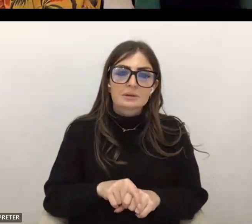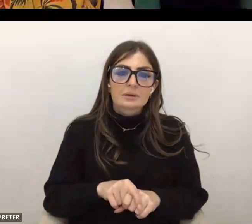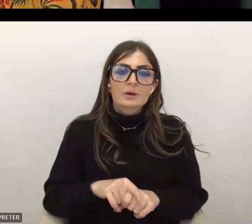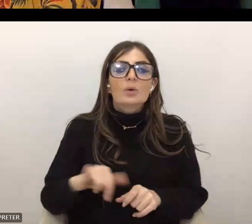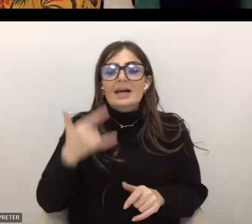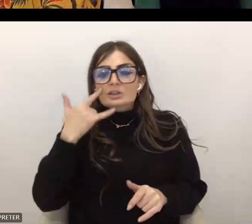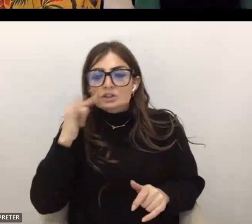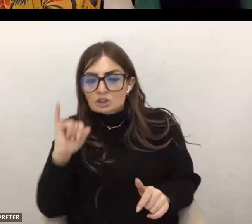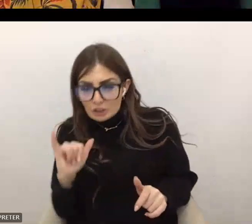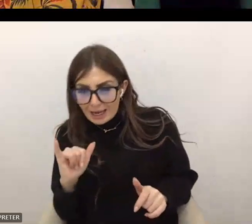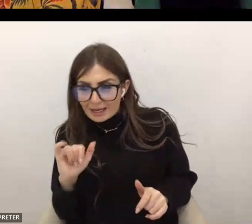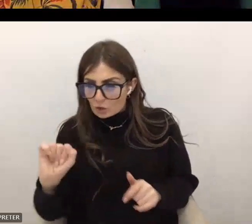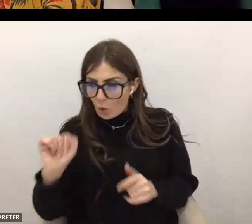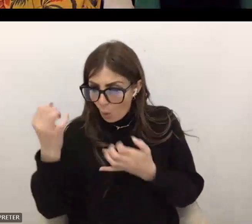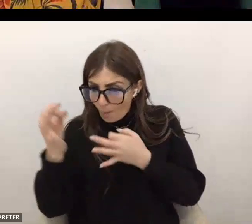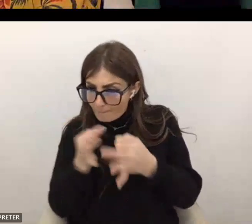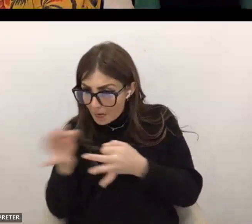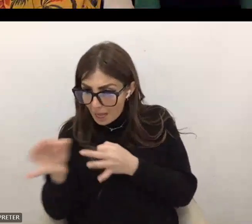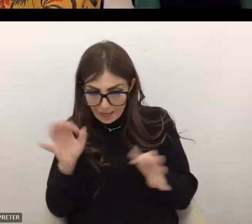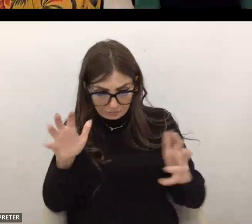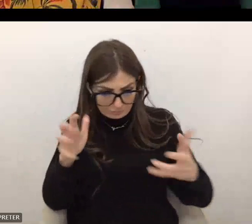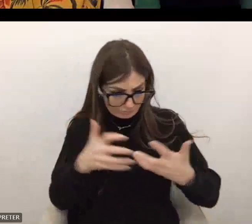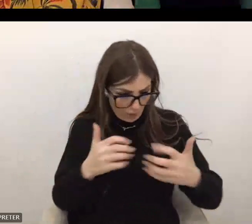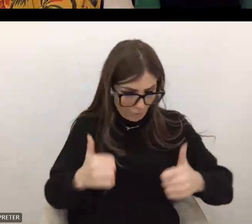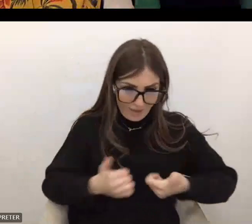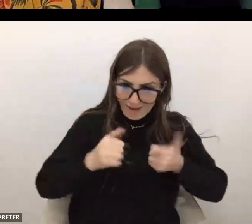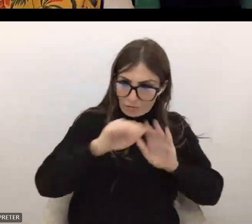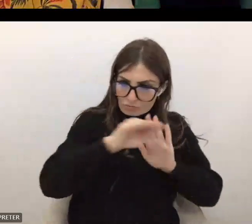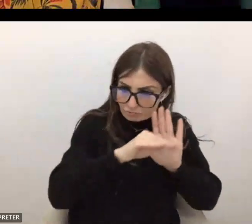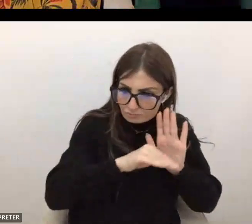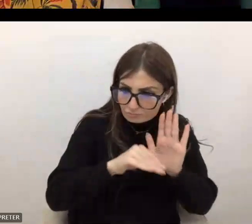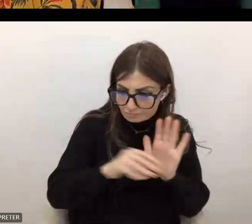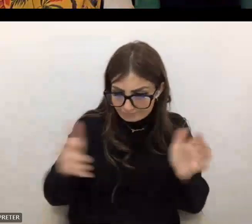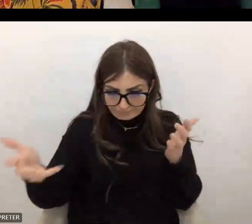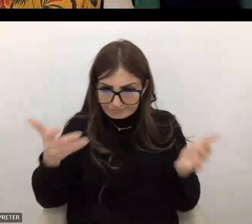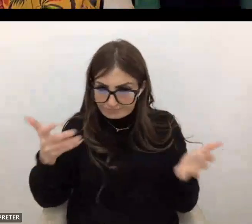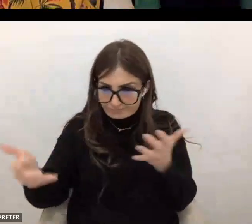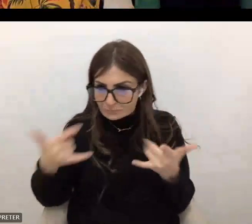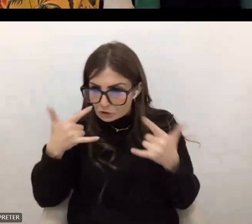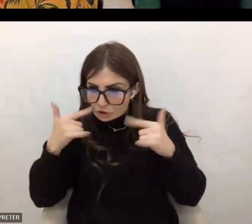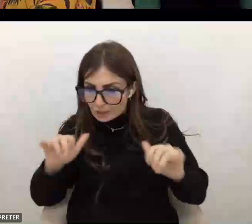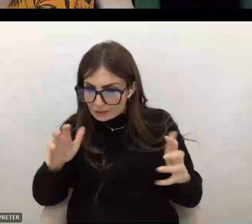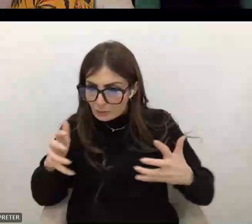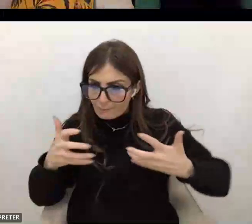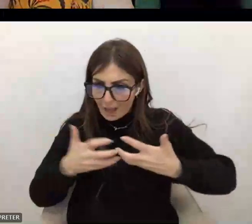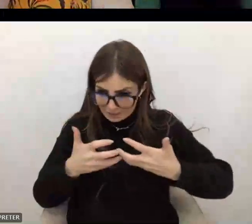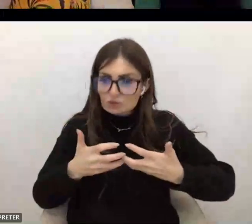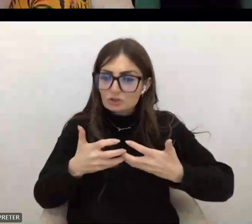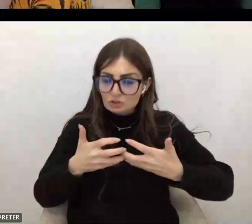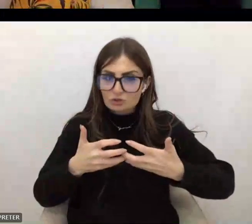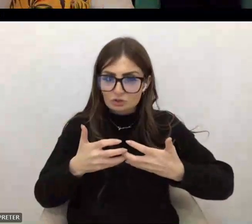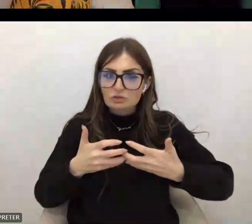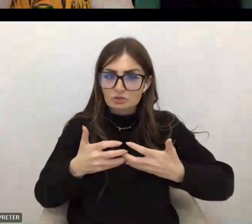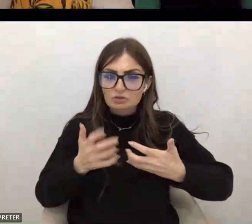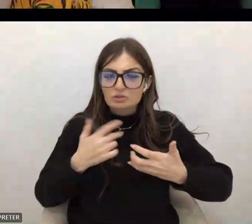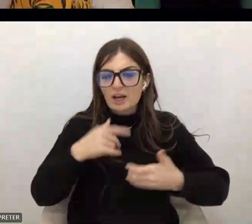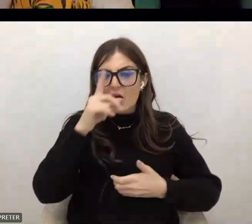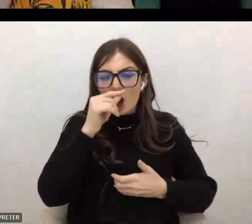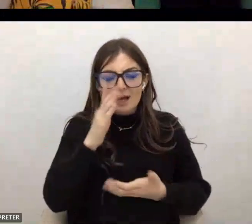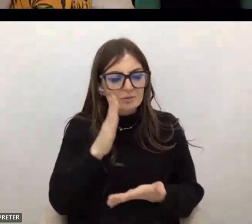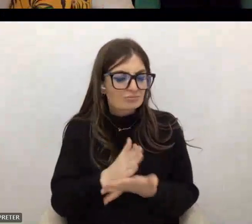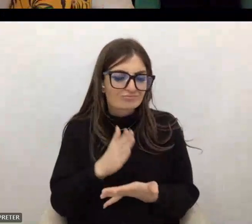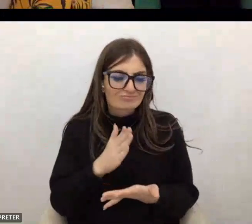your strategic plan against what we'll be requiring, and I could probably guarantee